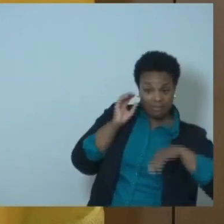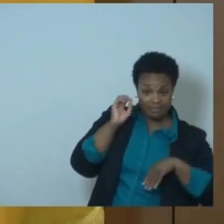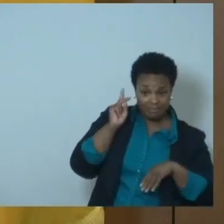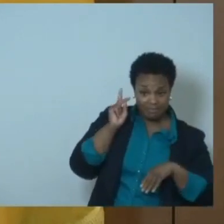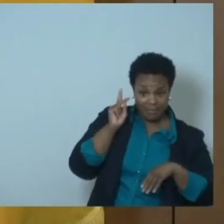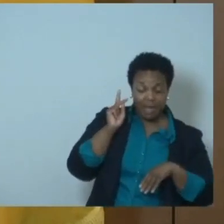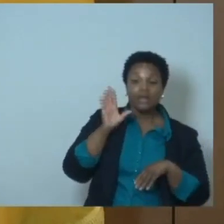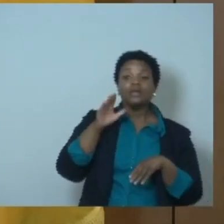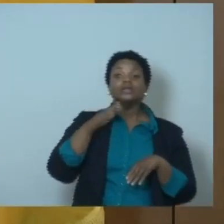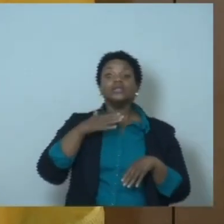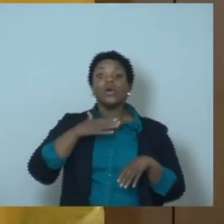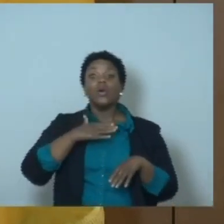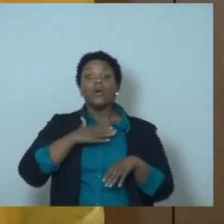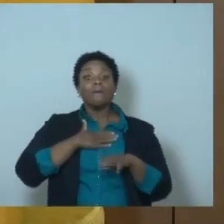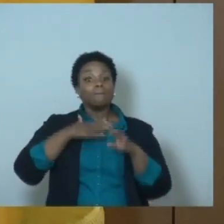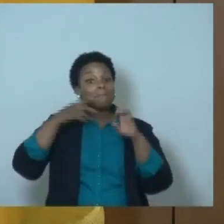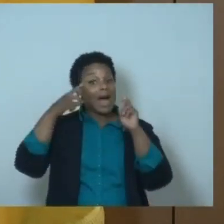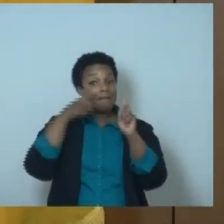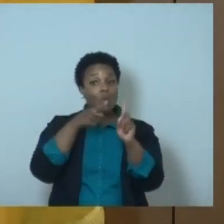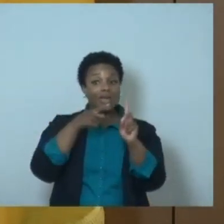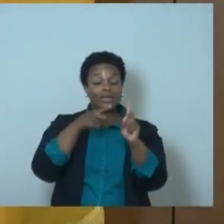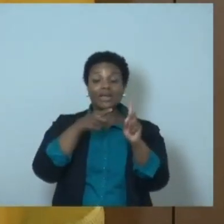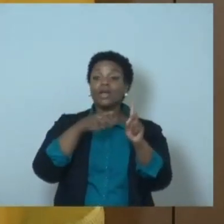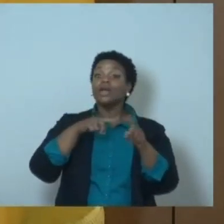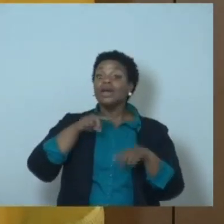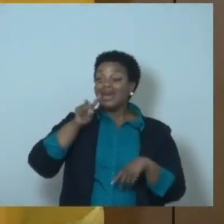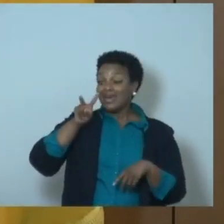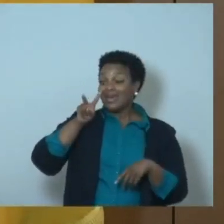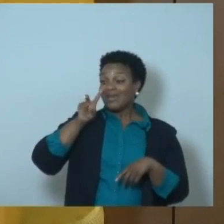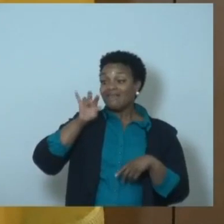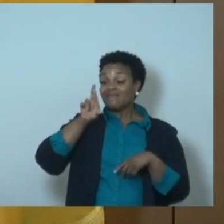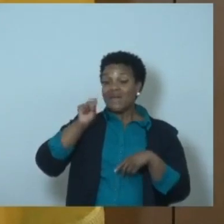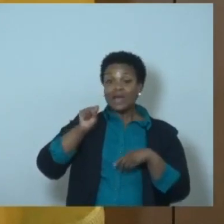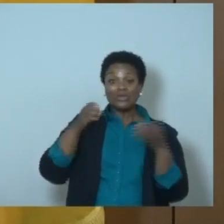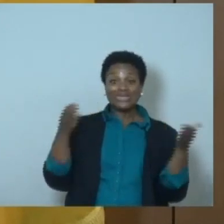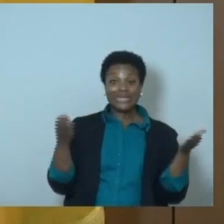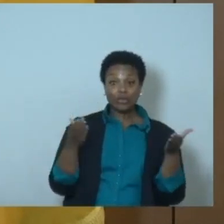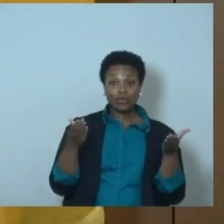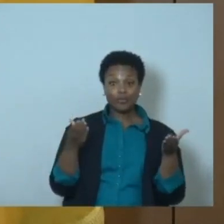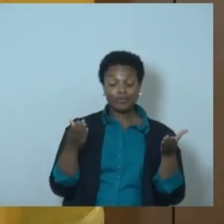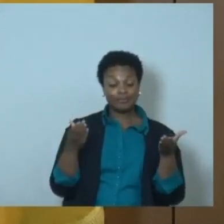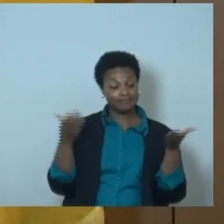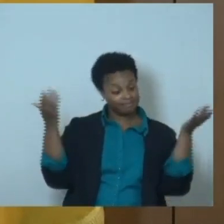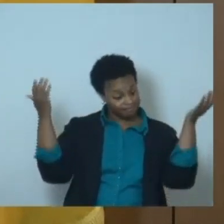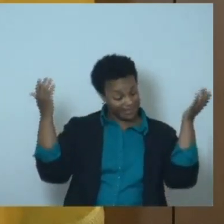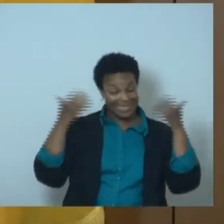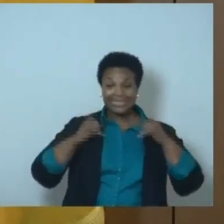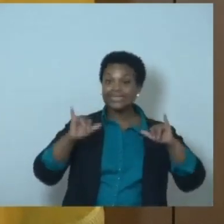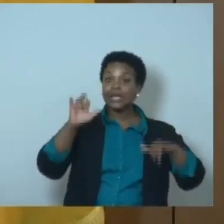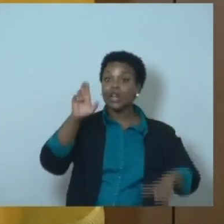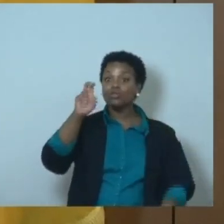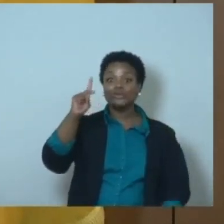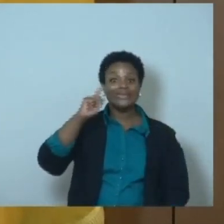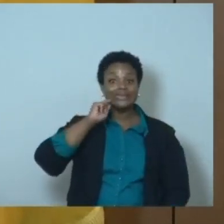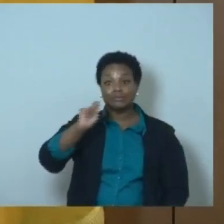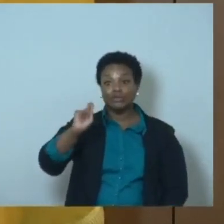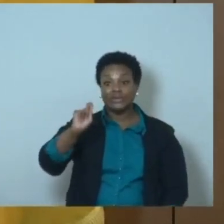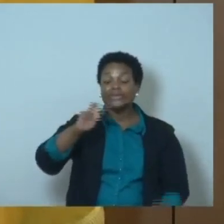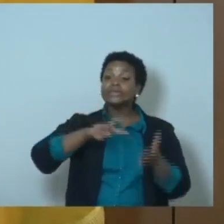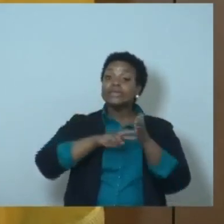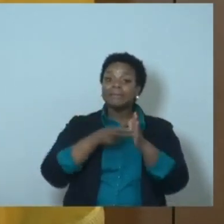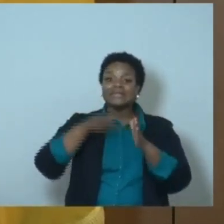as the virus lives among us, there is unacceptable risk. So we have to manage it in the most